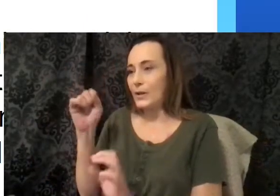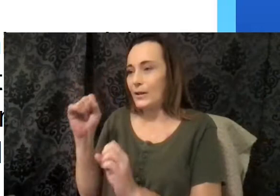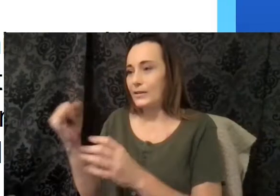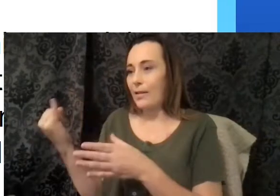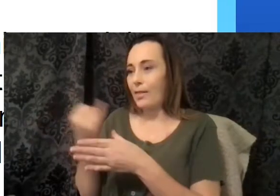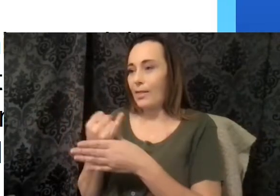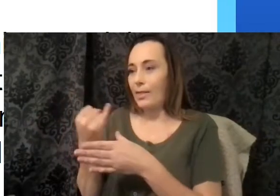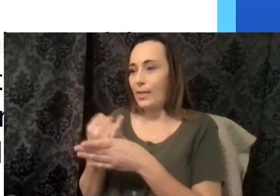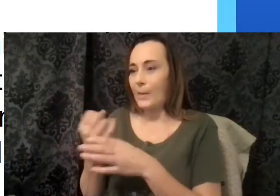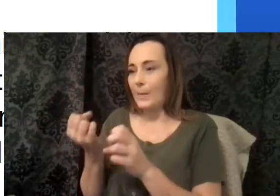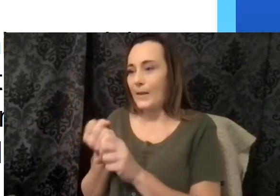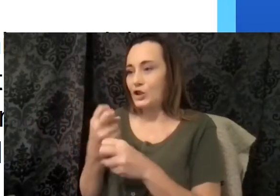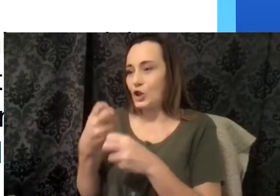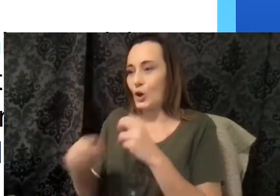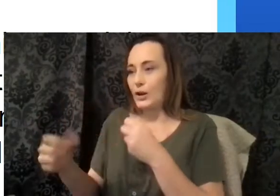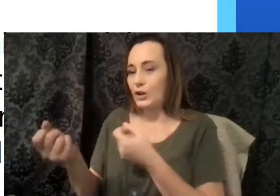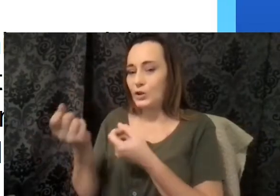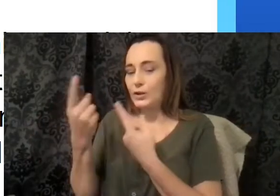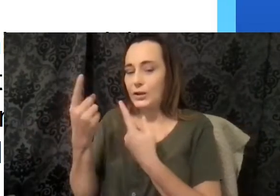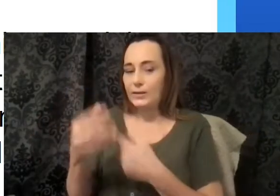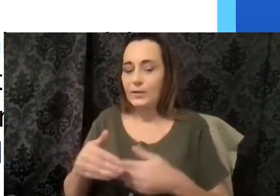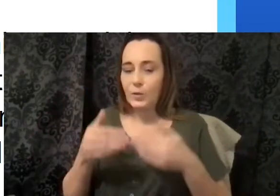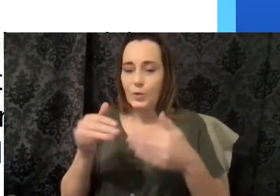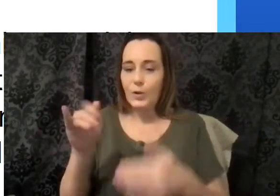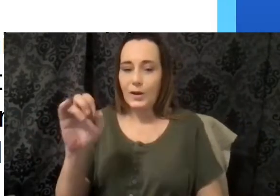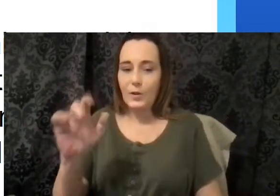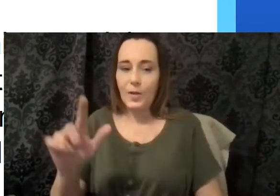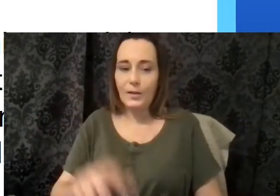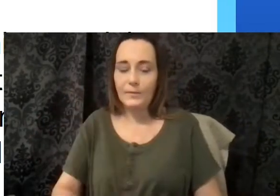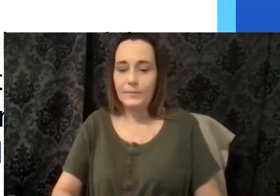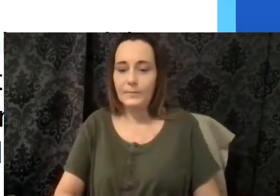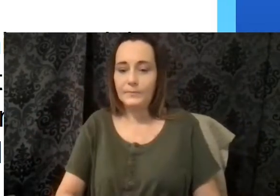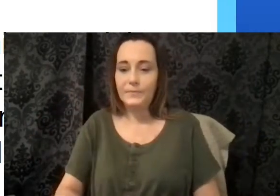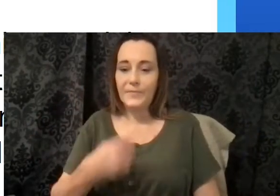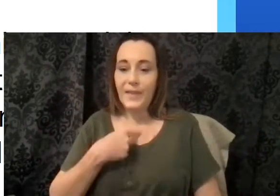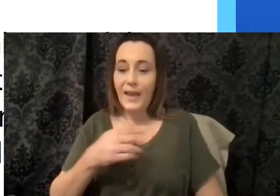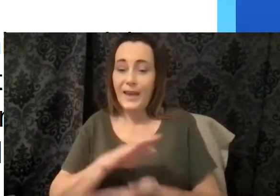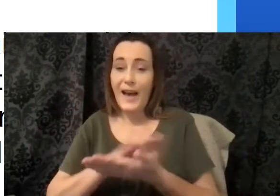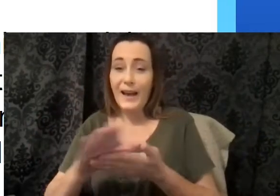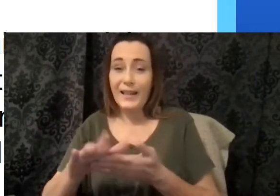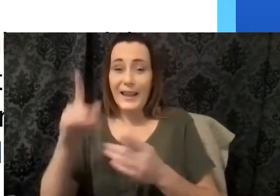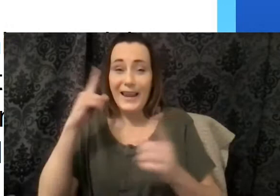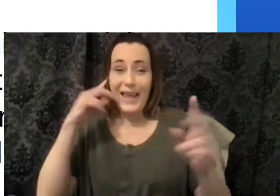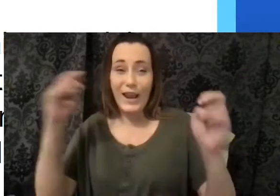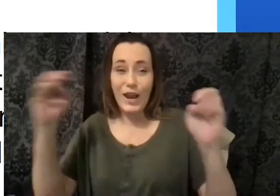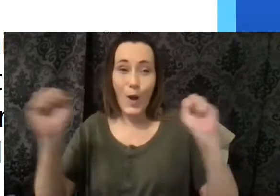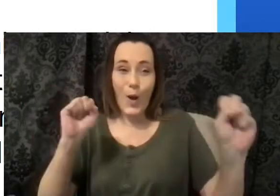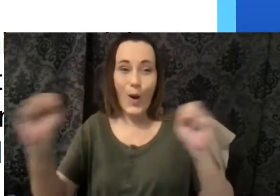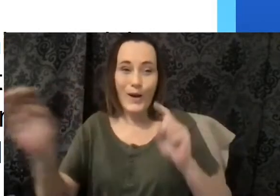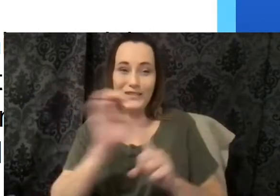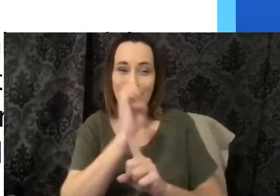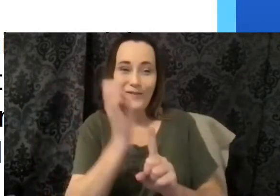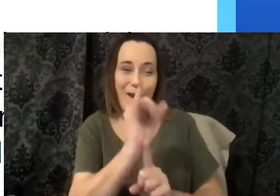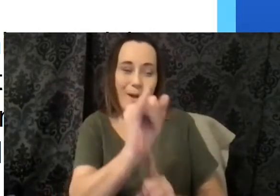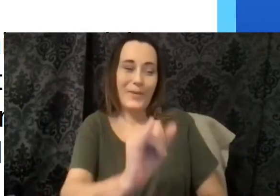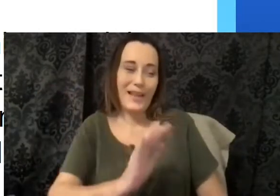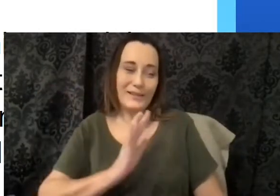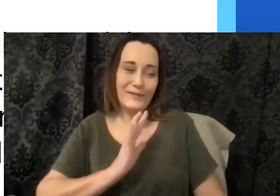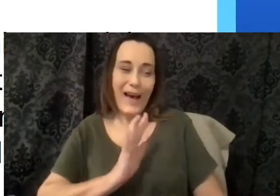Thank you. Yeah, I got clean in a noisy environment. That's fine. Very